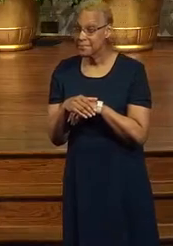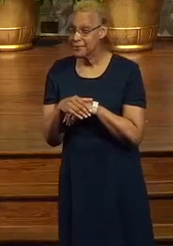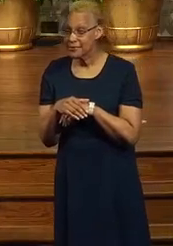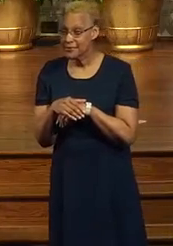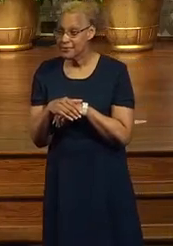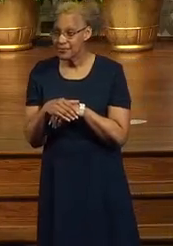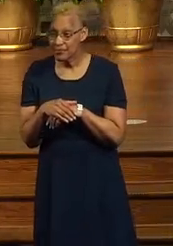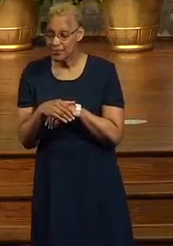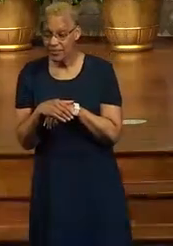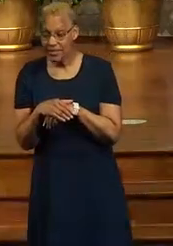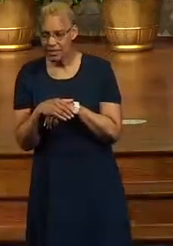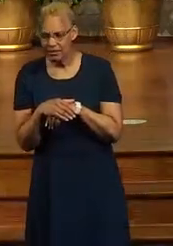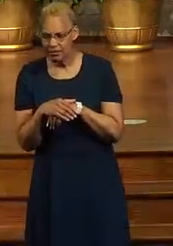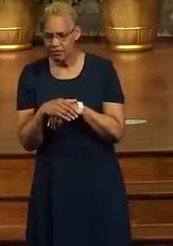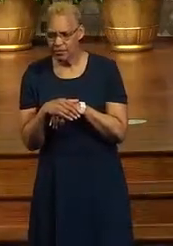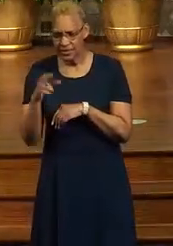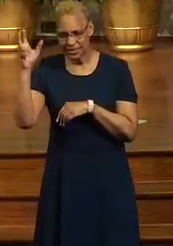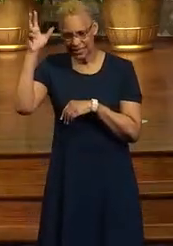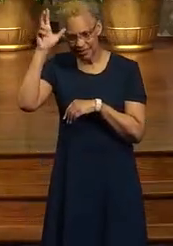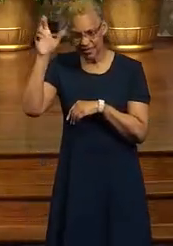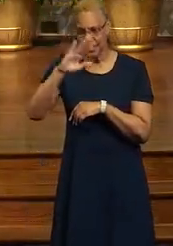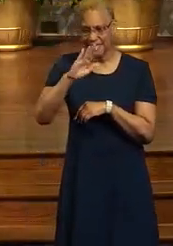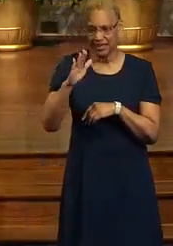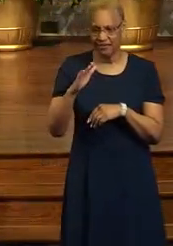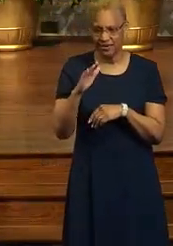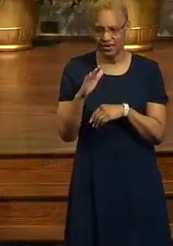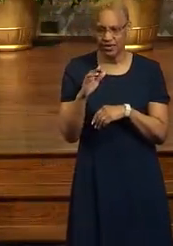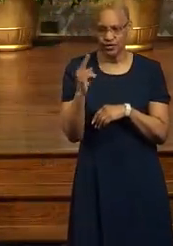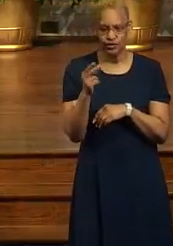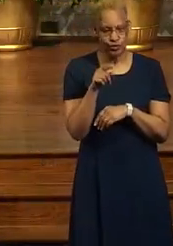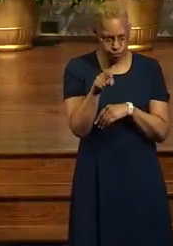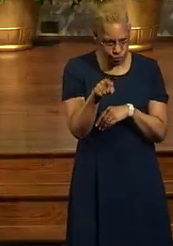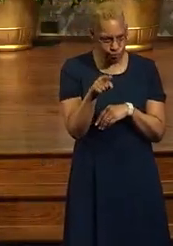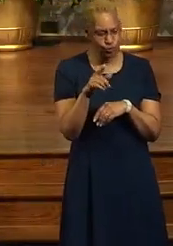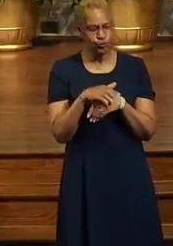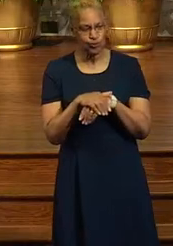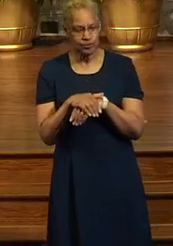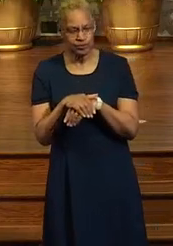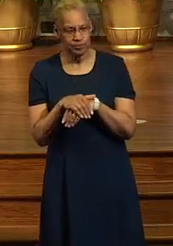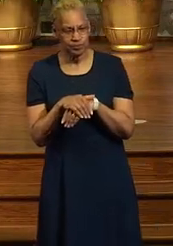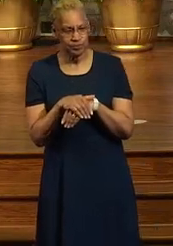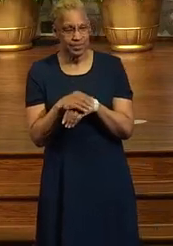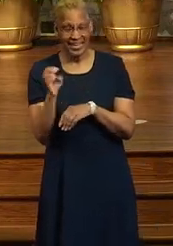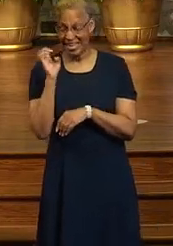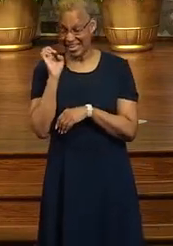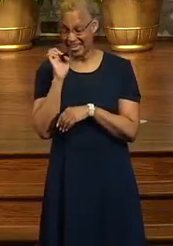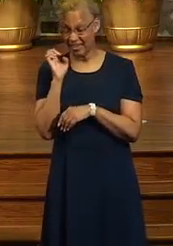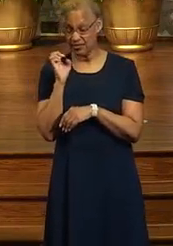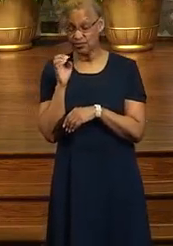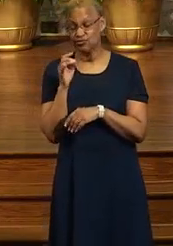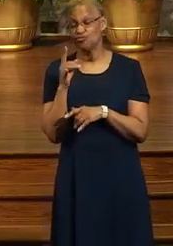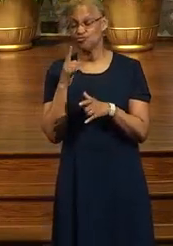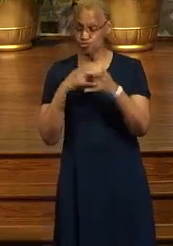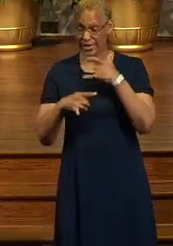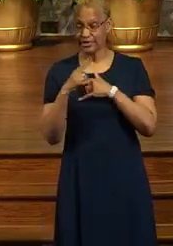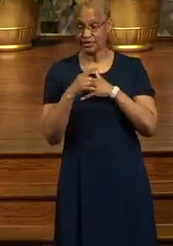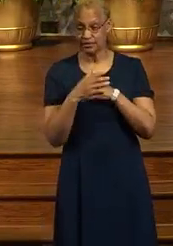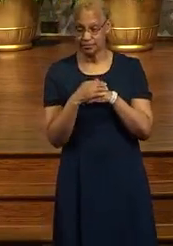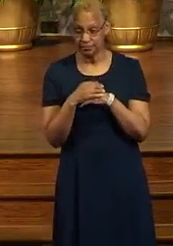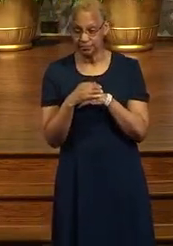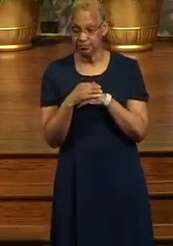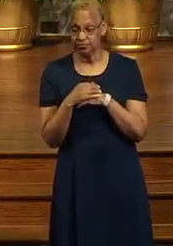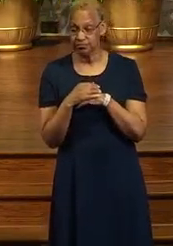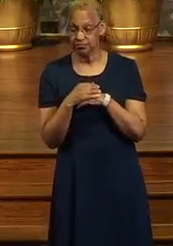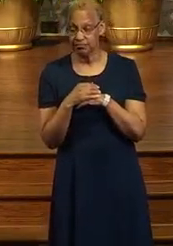ever use you. Do I have a believer in the house? Eve was tricked.